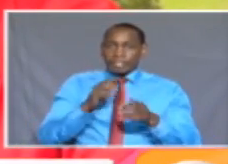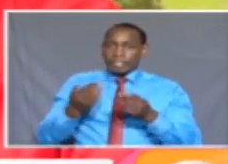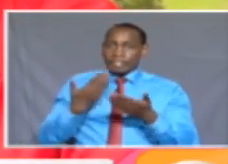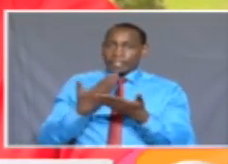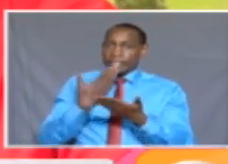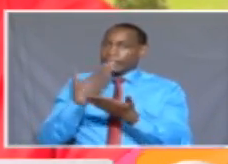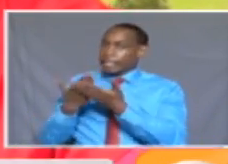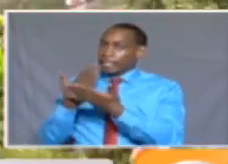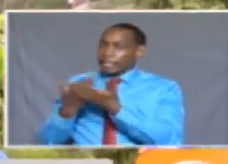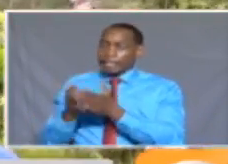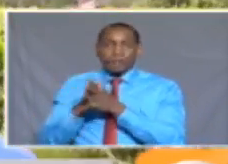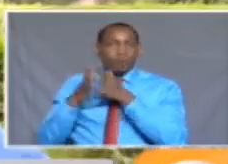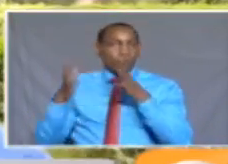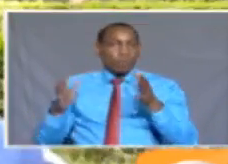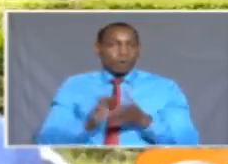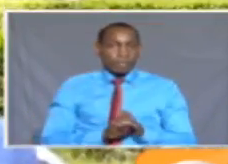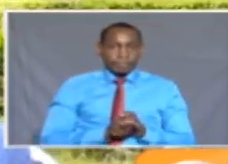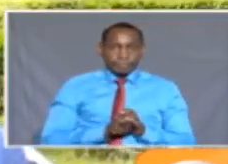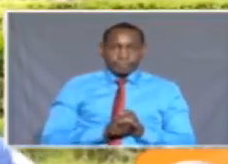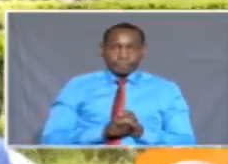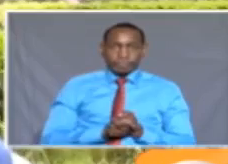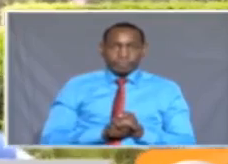very much. This is